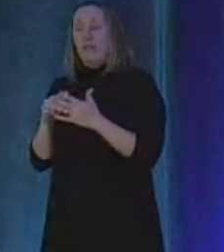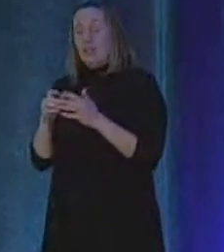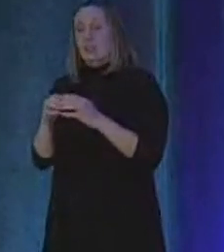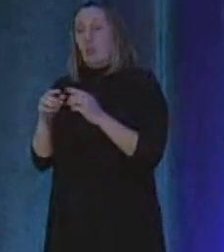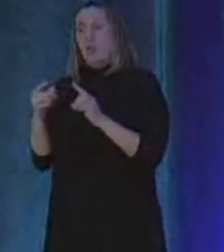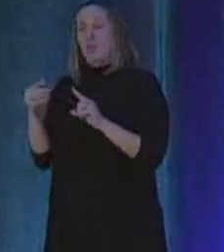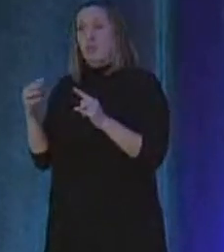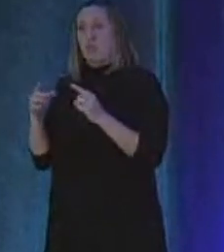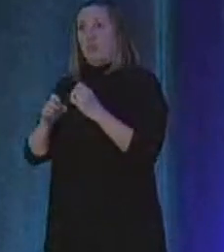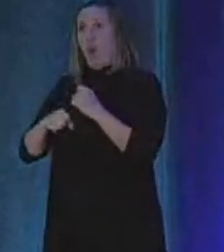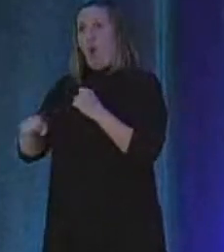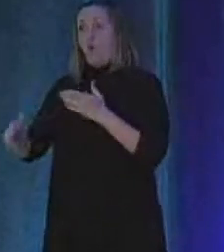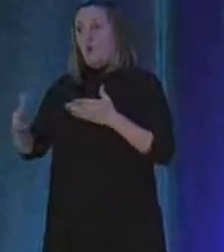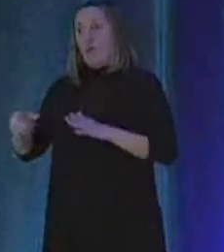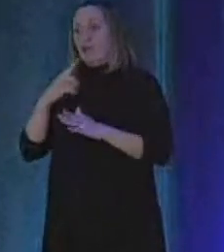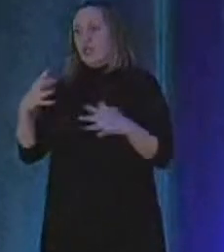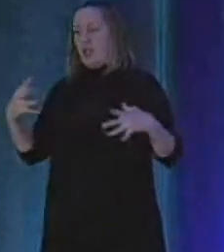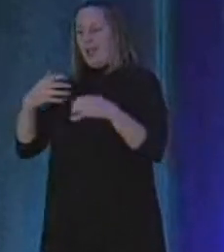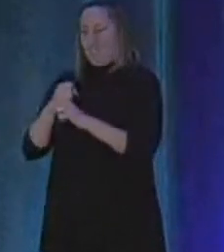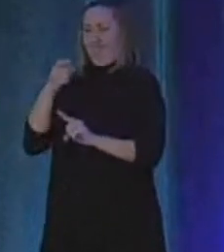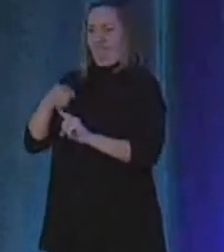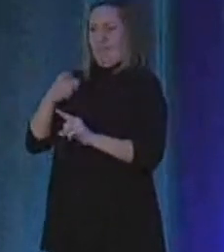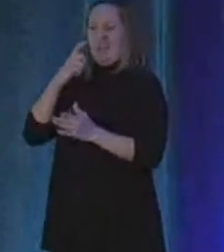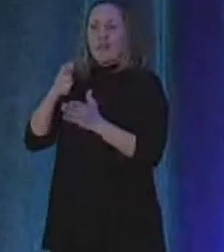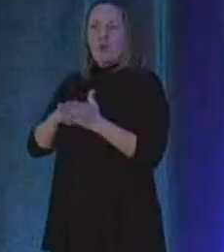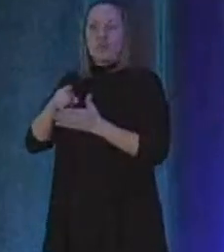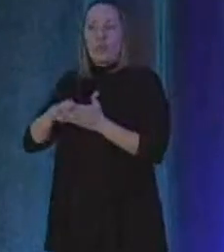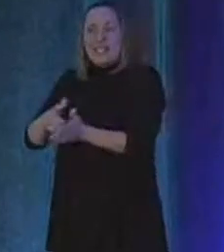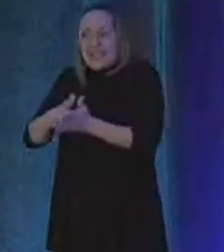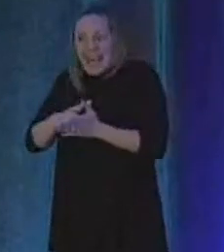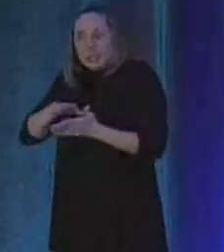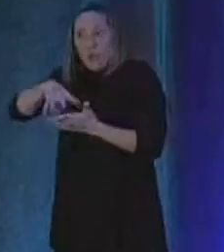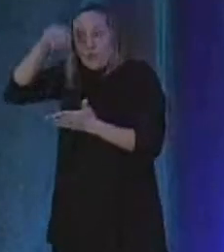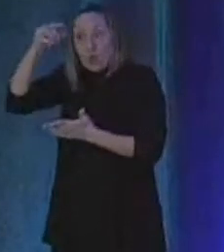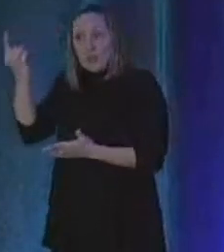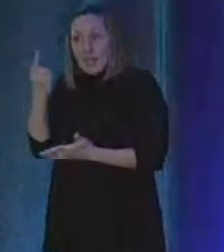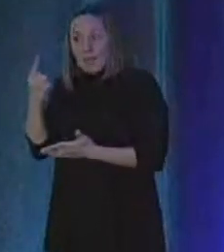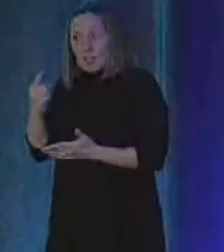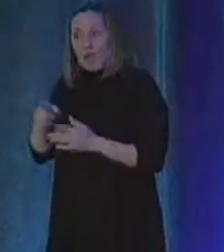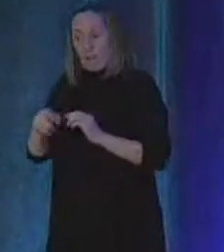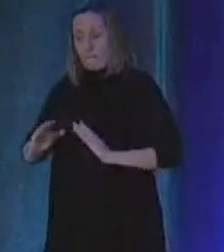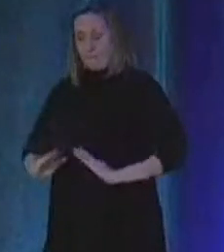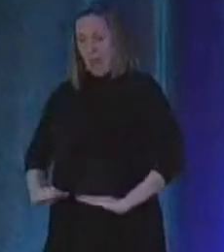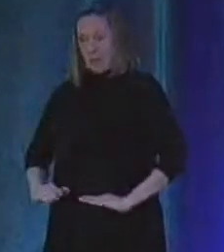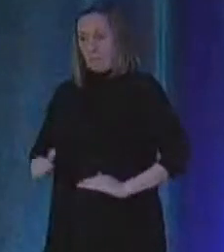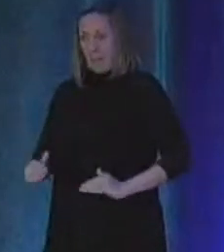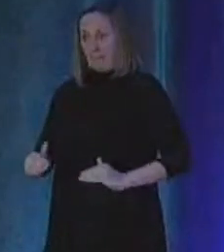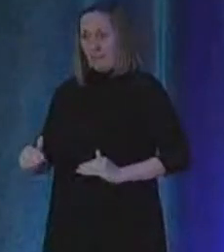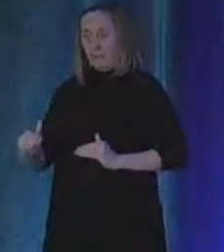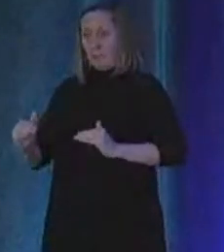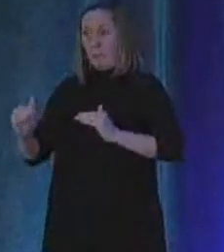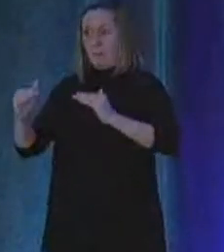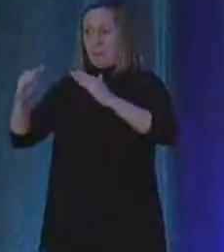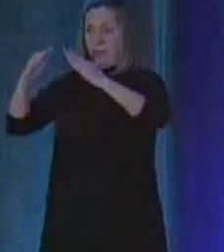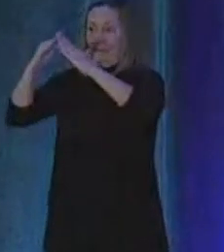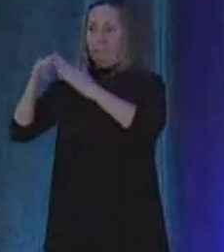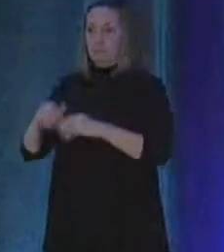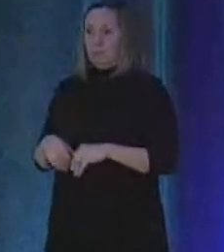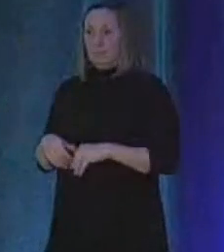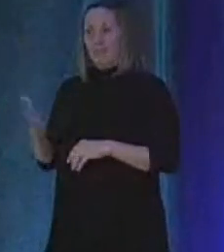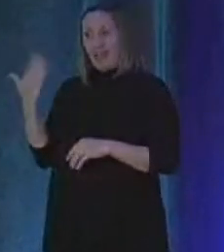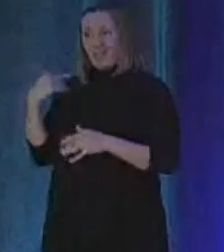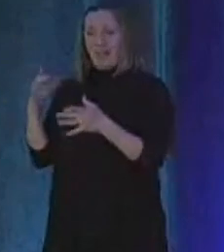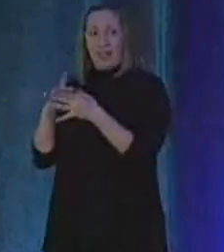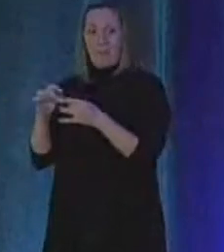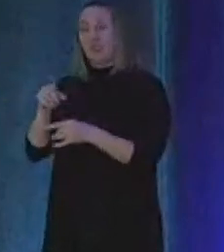saying, notice what it takes for you to learn something. You have to get all the way from the bottom of this pyramid to the top. And like I was mentioning,